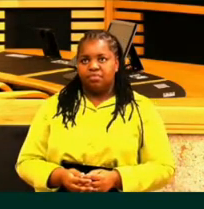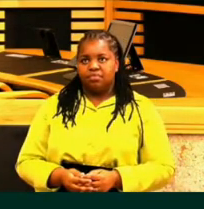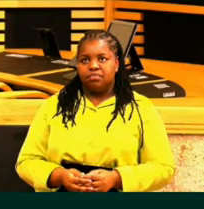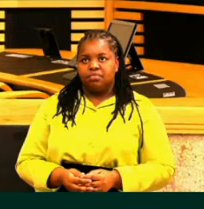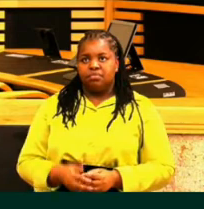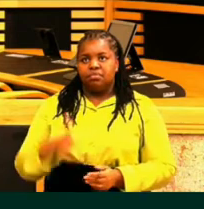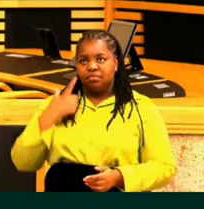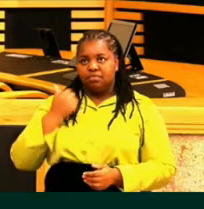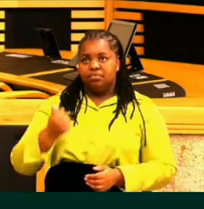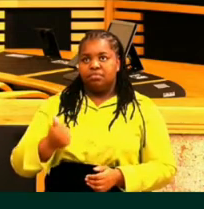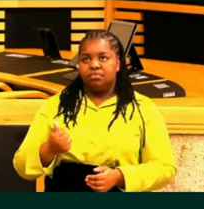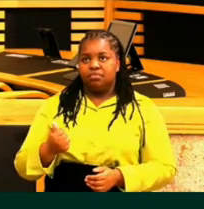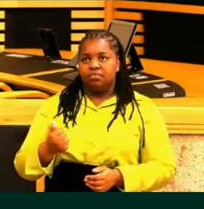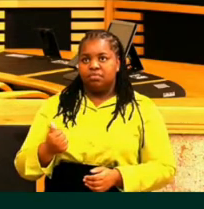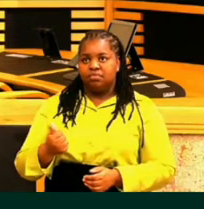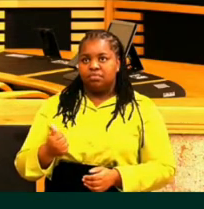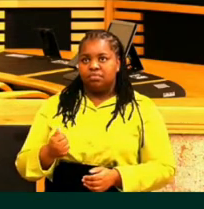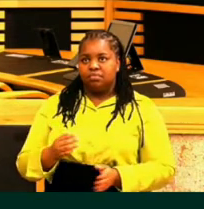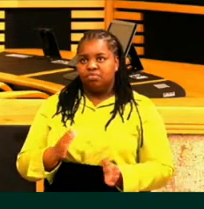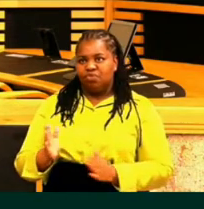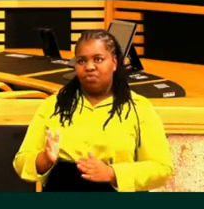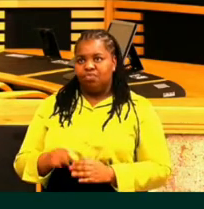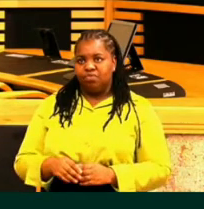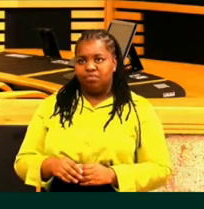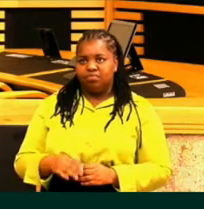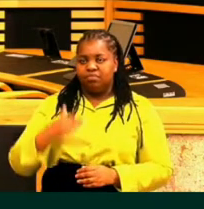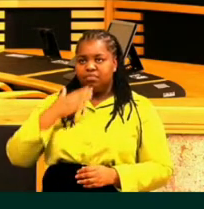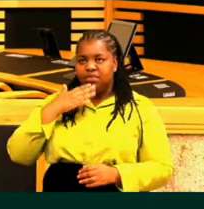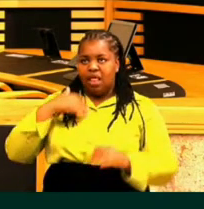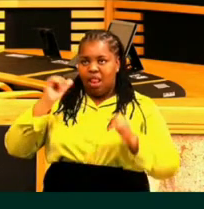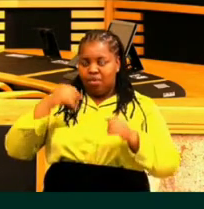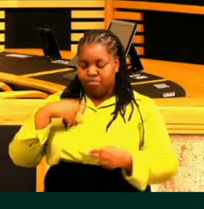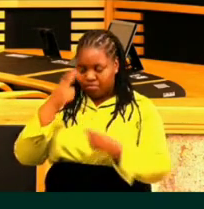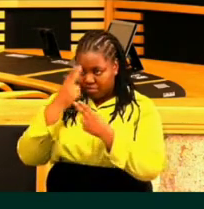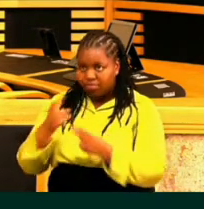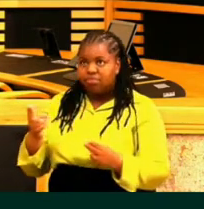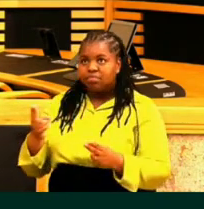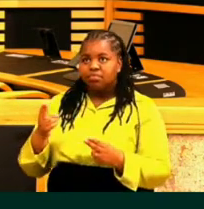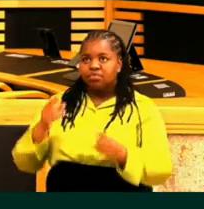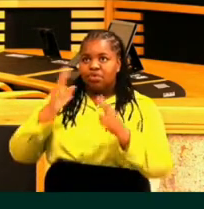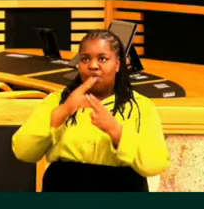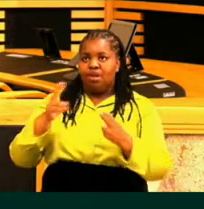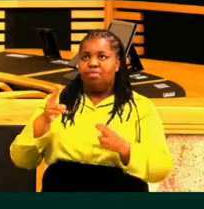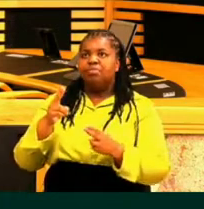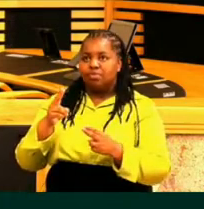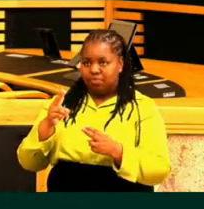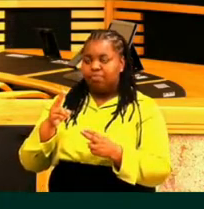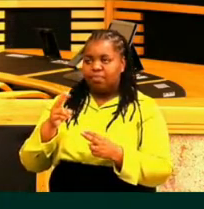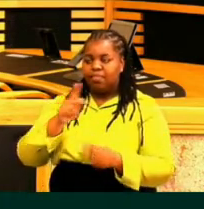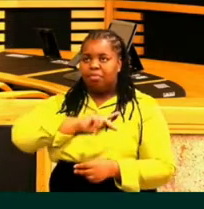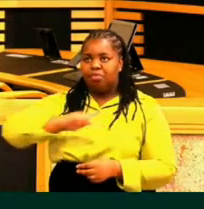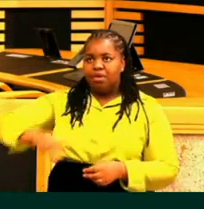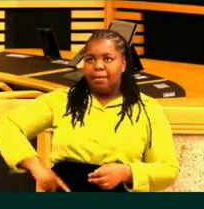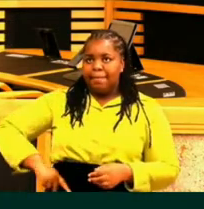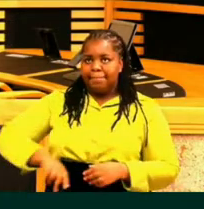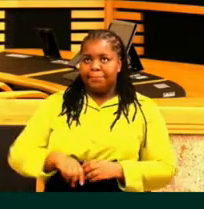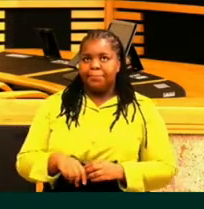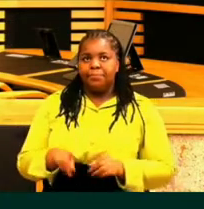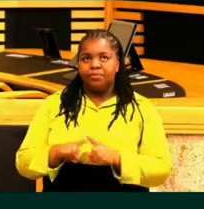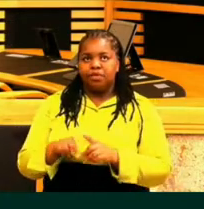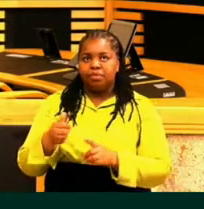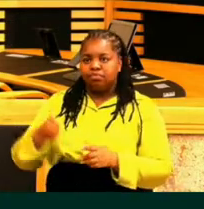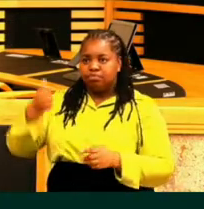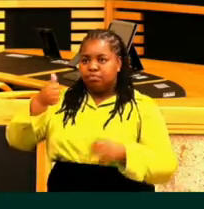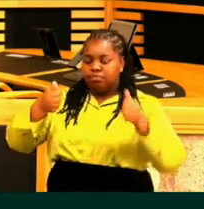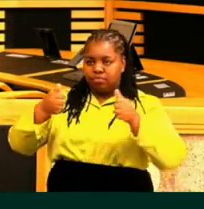allow me to acknowledge the following honorable premiere and the executive